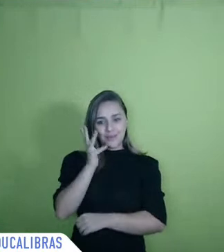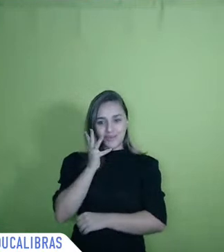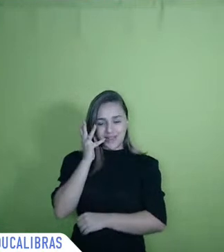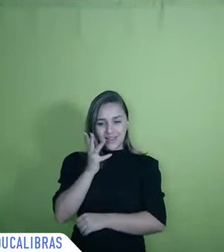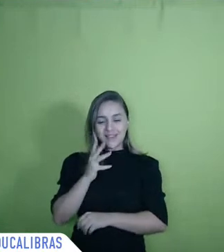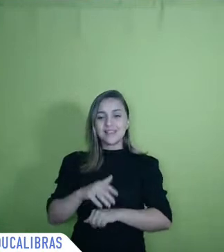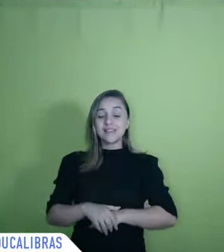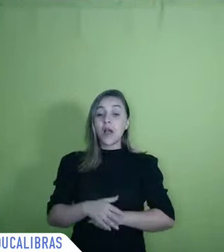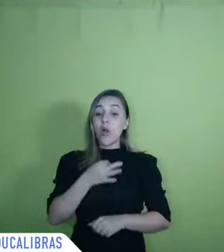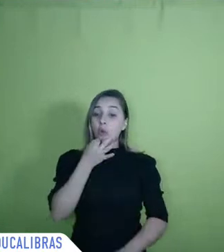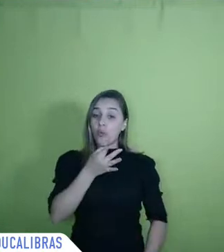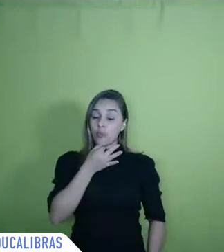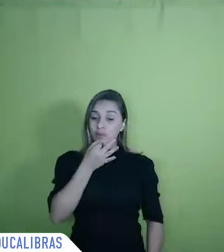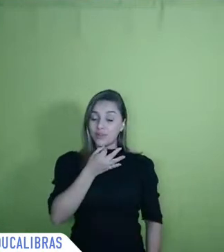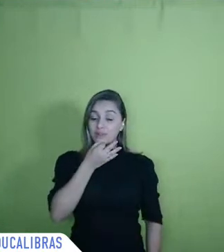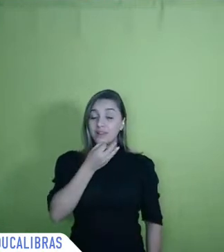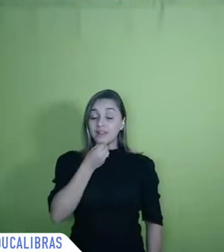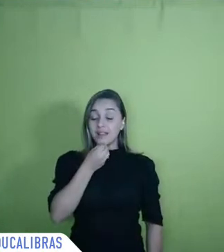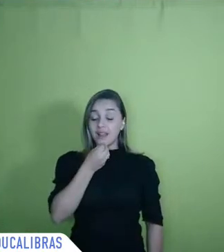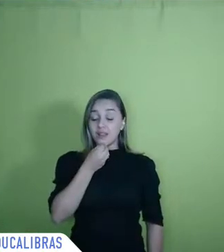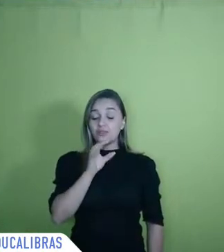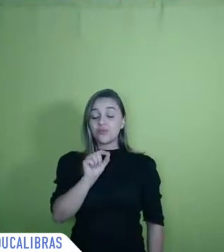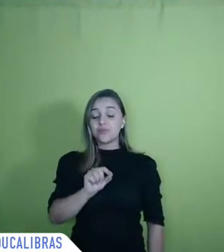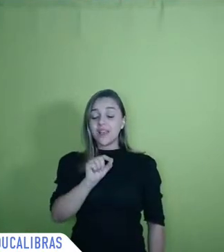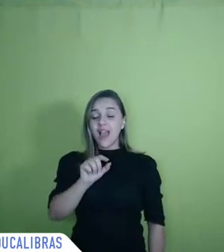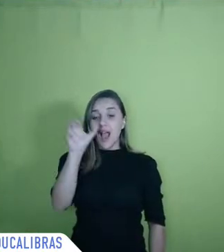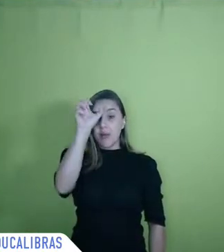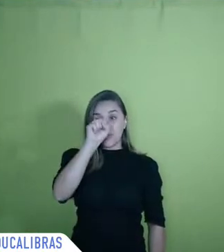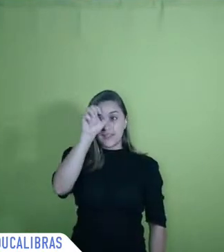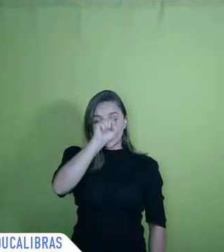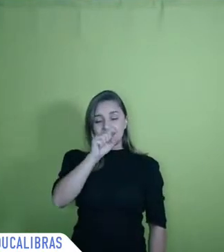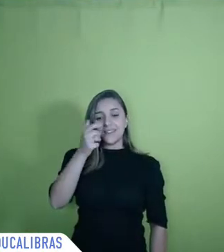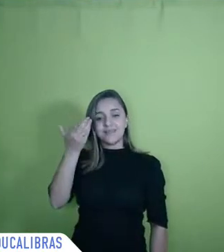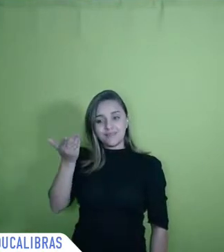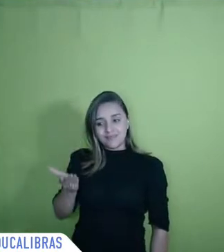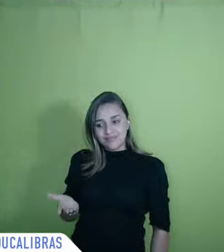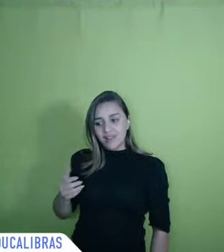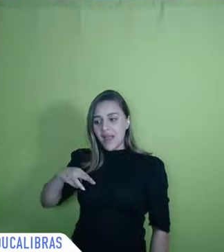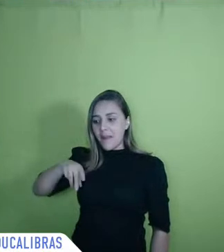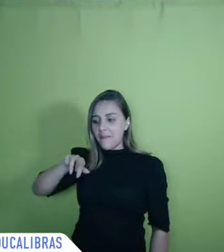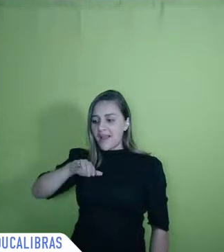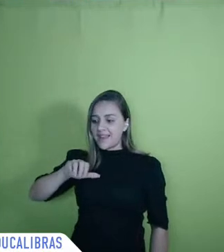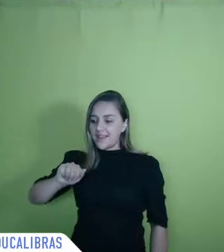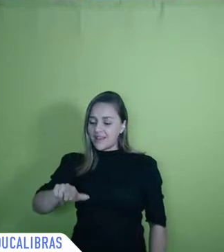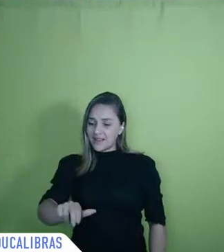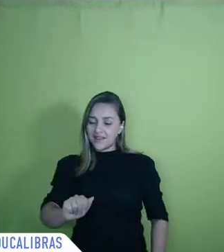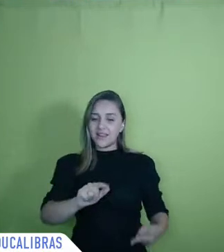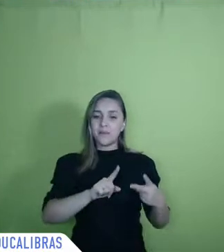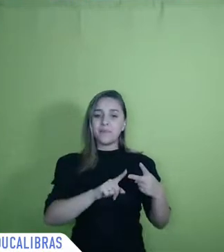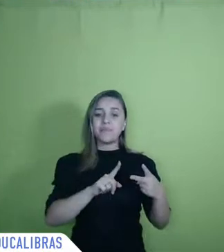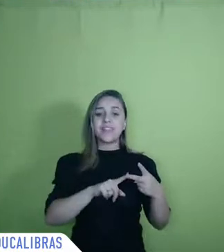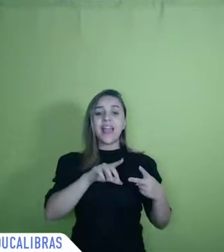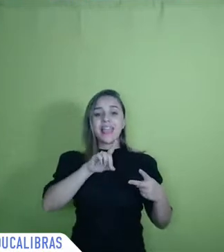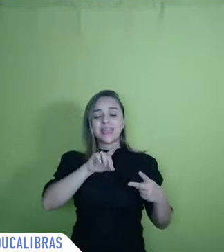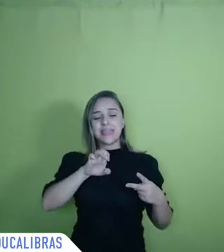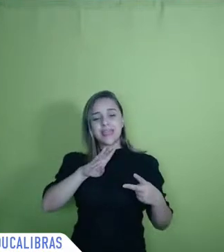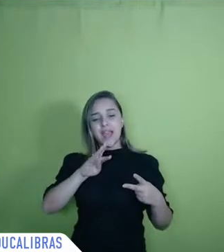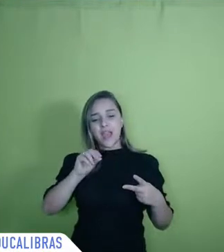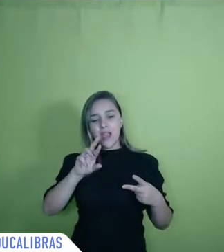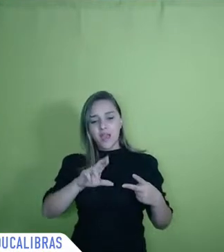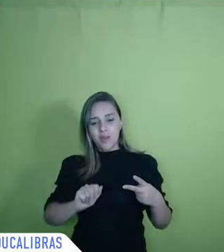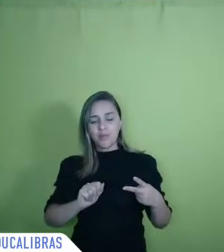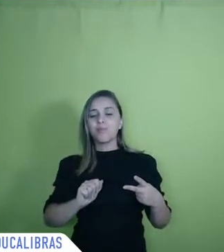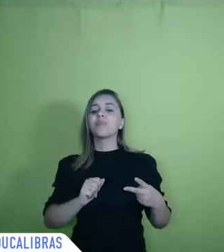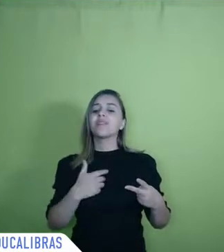those who are watching us, and also thank you for the opportunity of learning with Mariana and Deborah